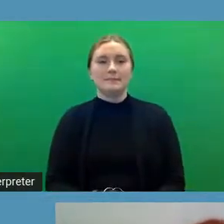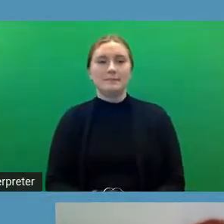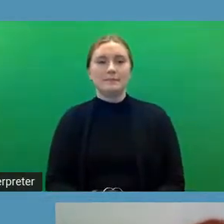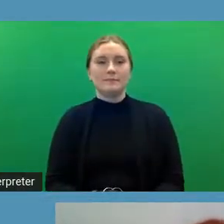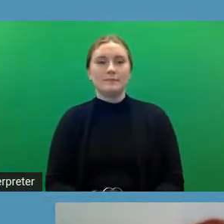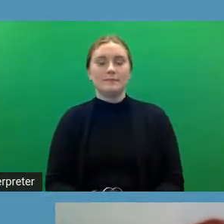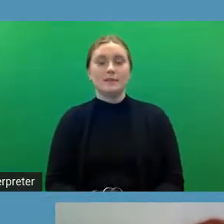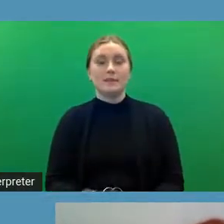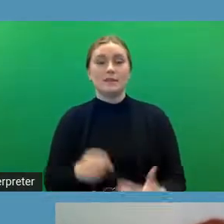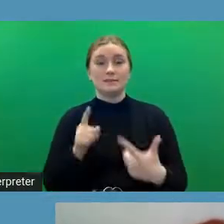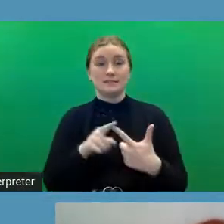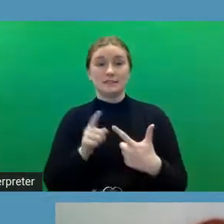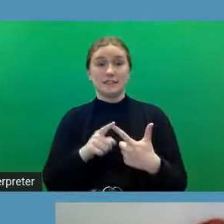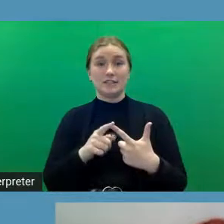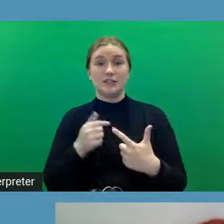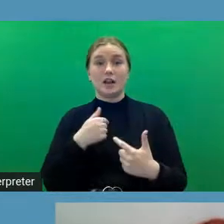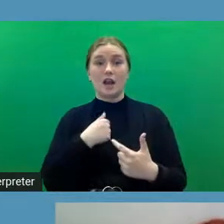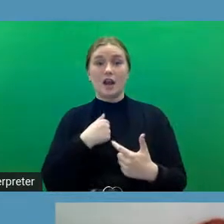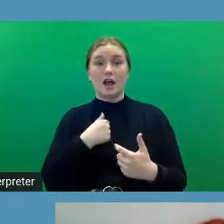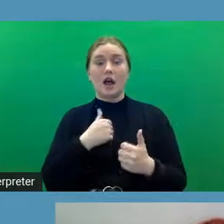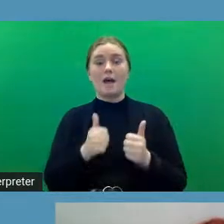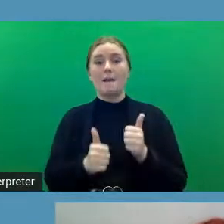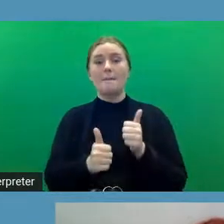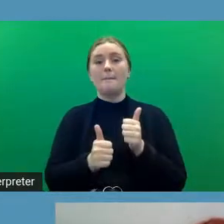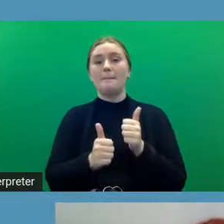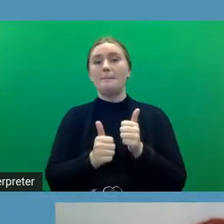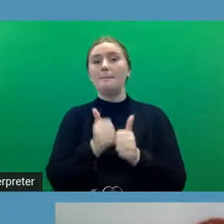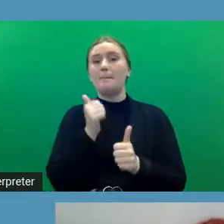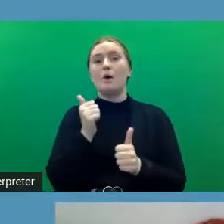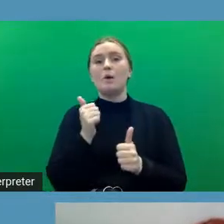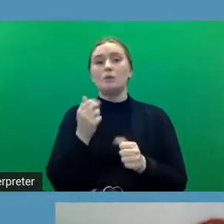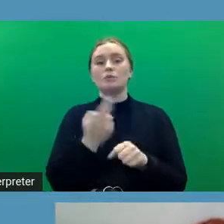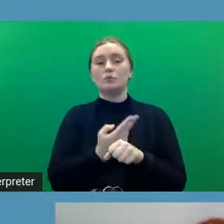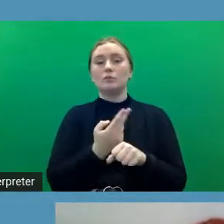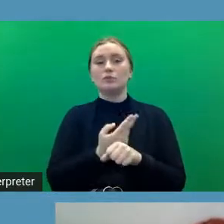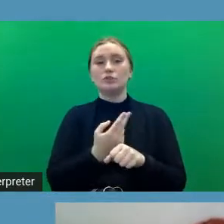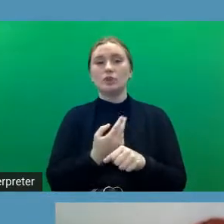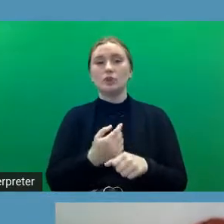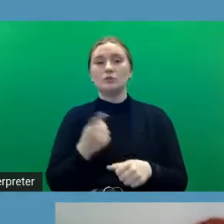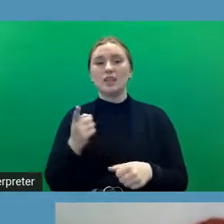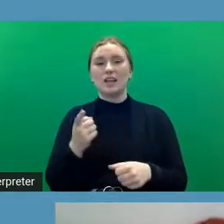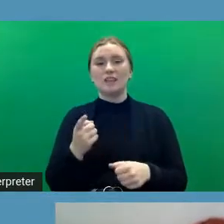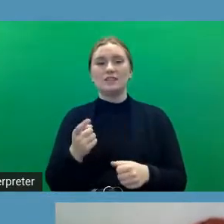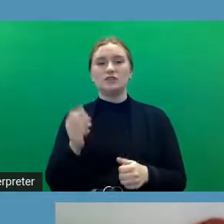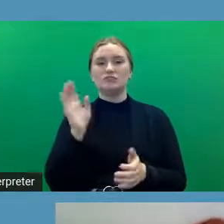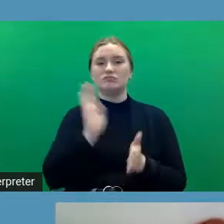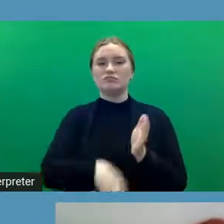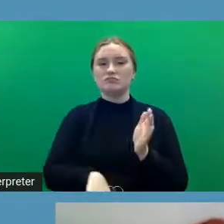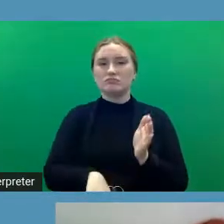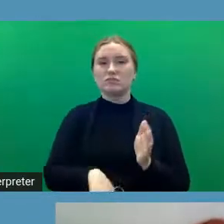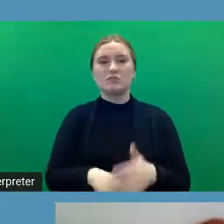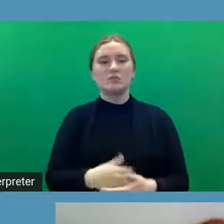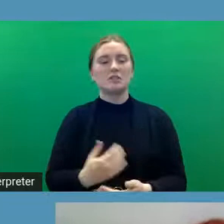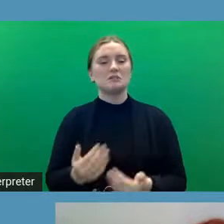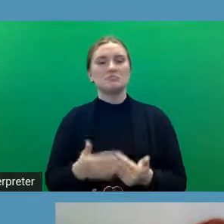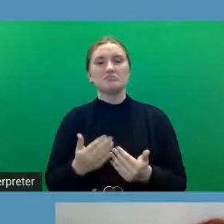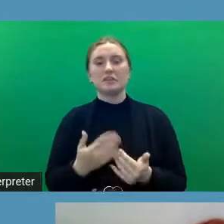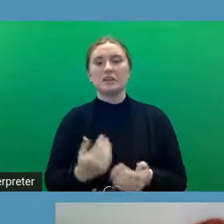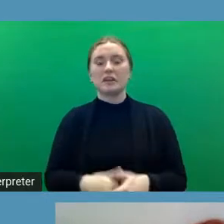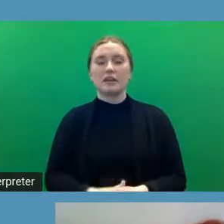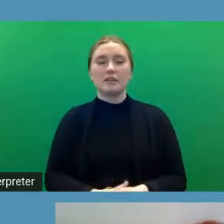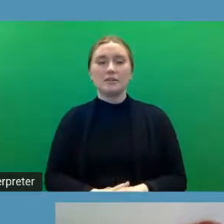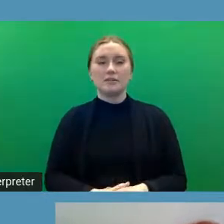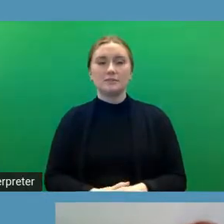very budget-friendly approach and a great way to get started. It doesn't require a rethink of your